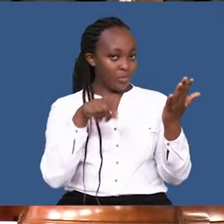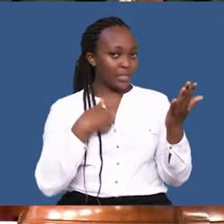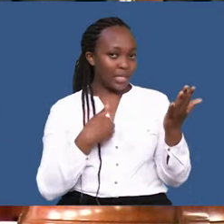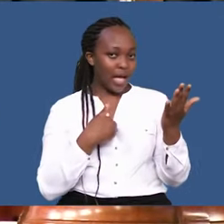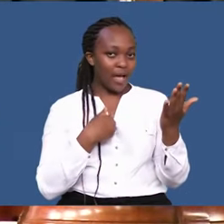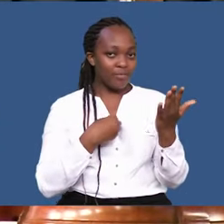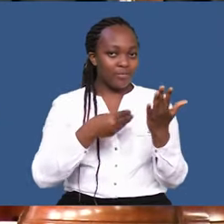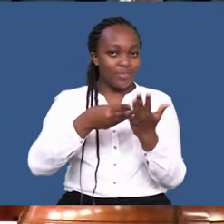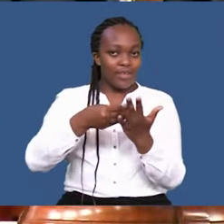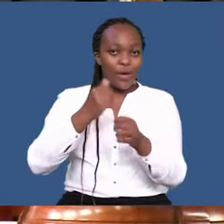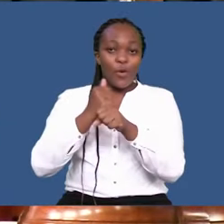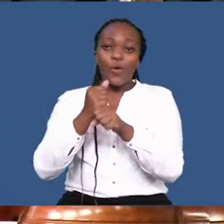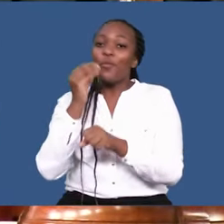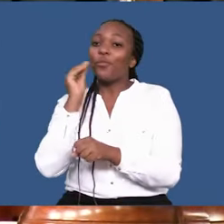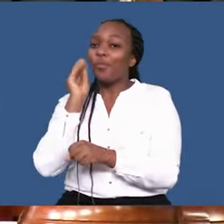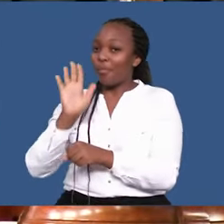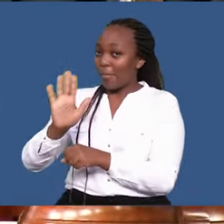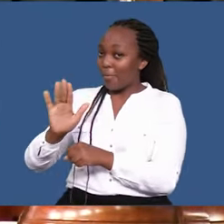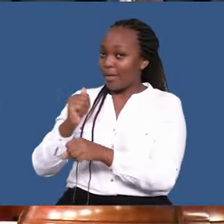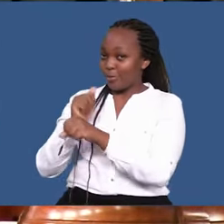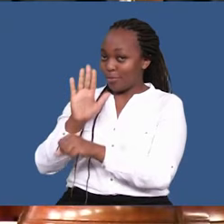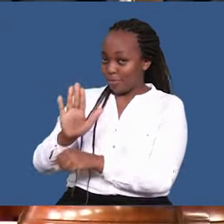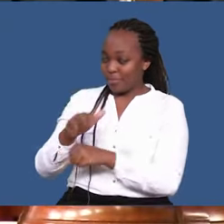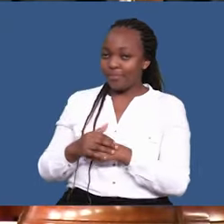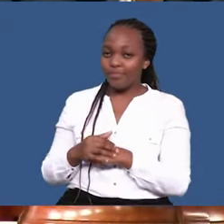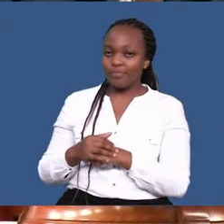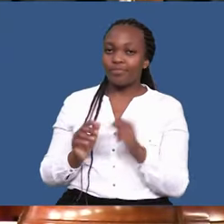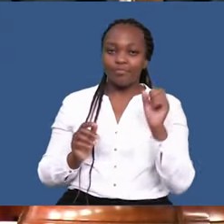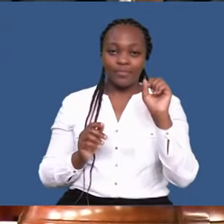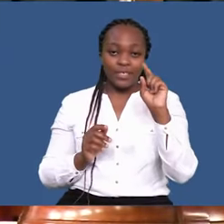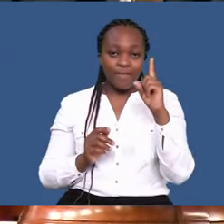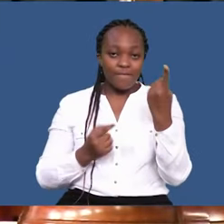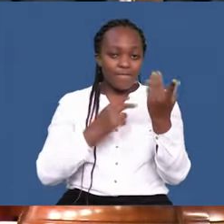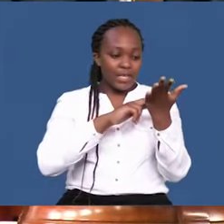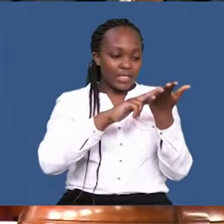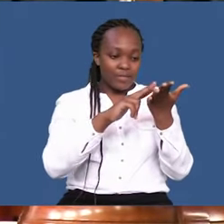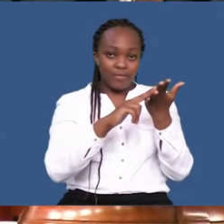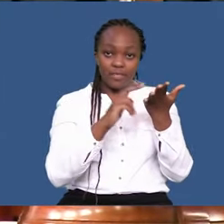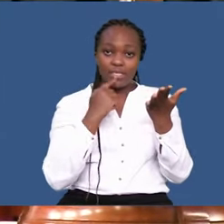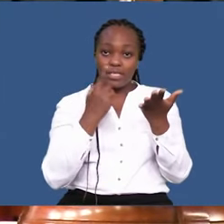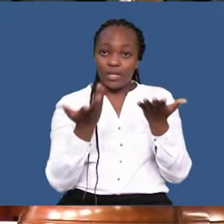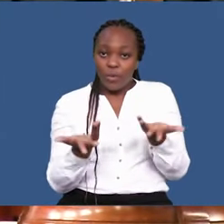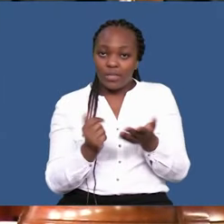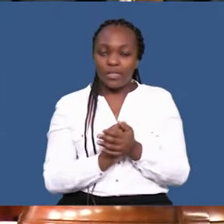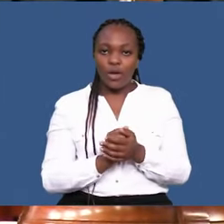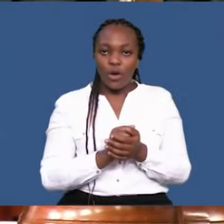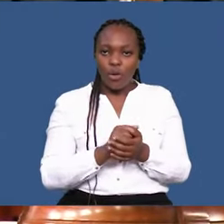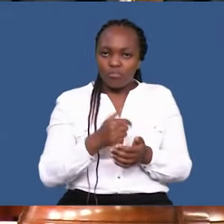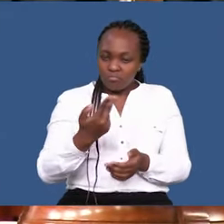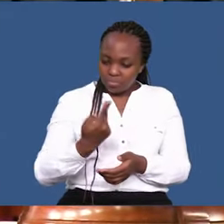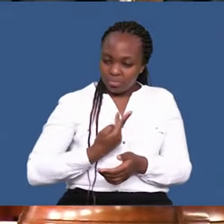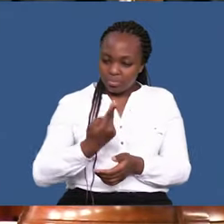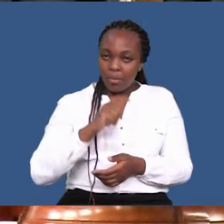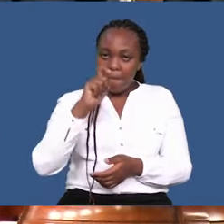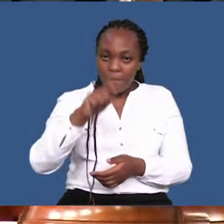assignment for you is the last verses we have read, that we should forgive as Christ forgave. Is